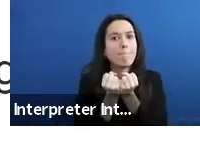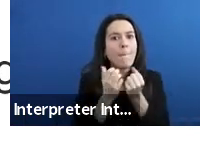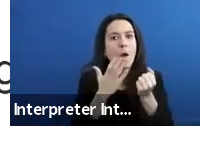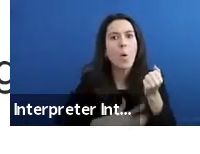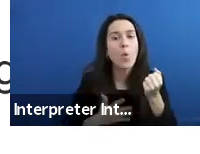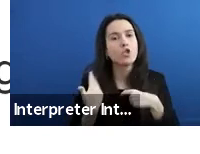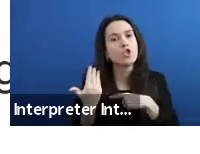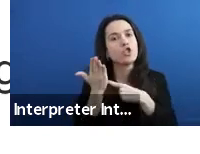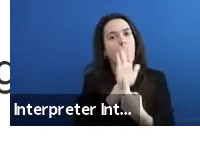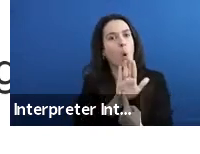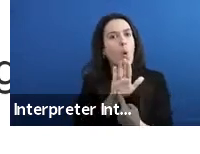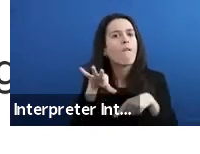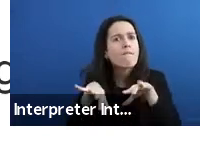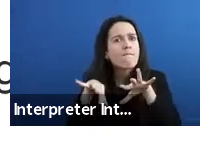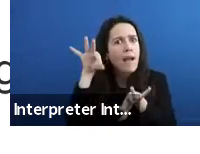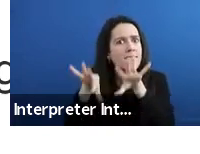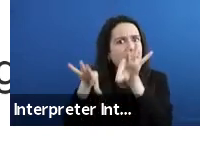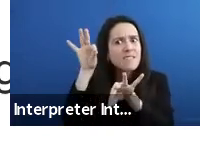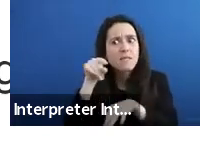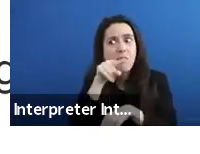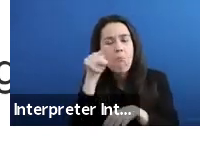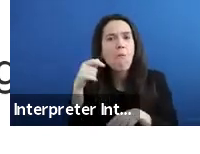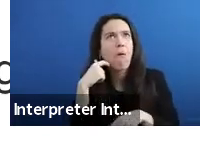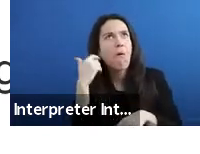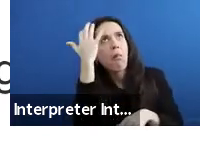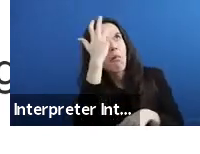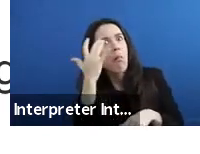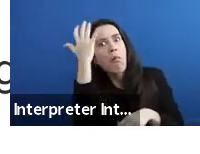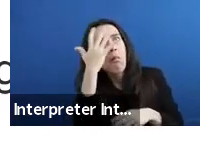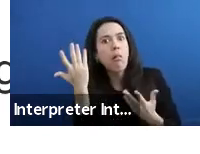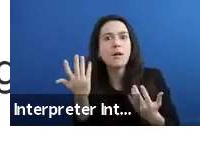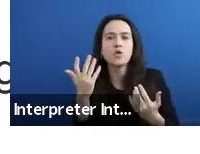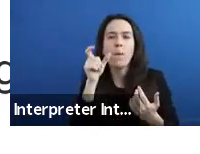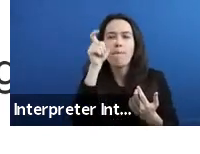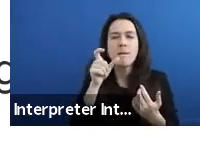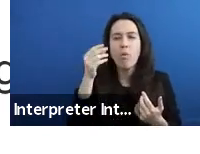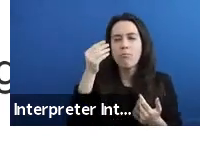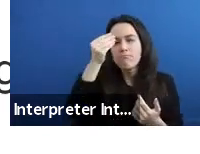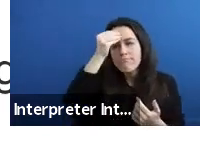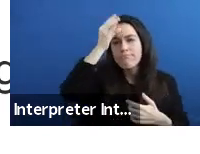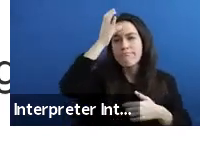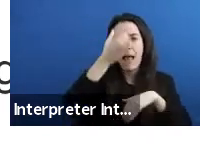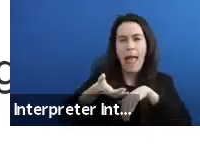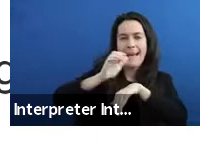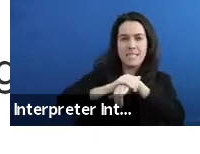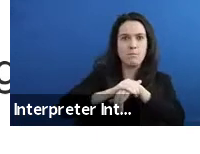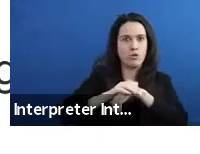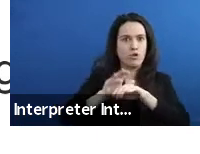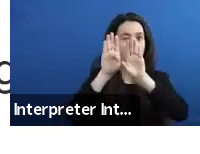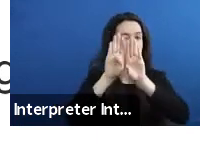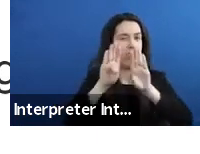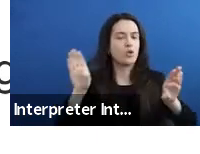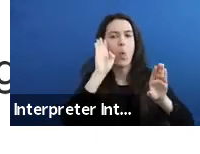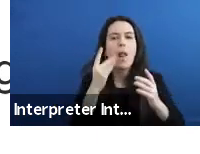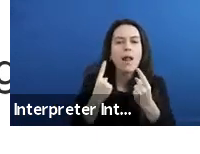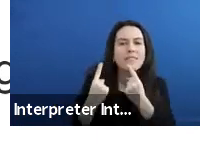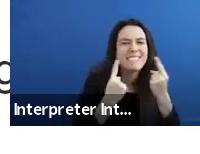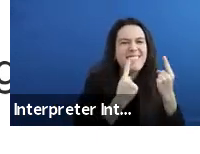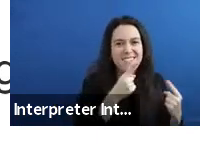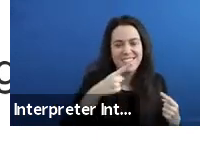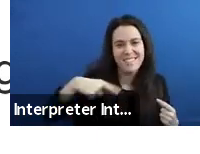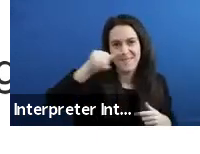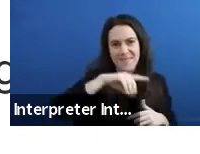will be discussed with some key theater experts. So that would be the